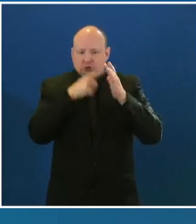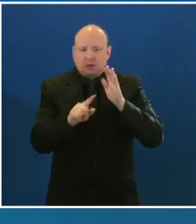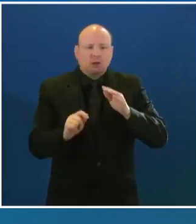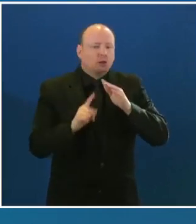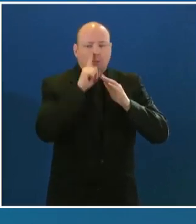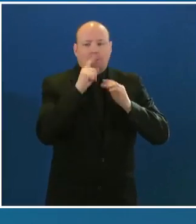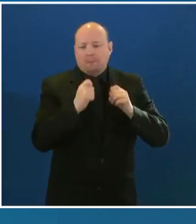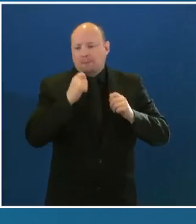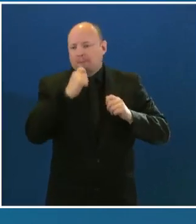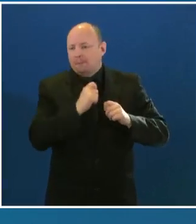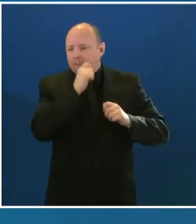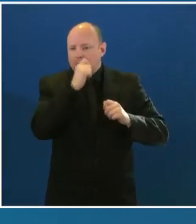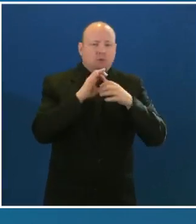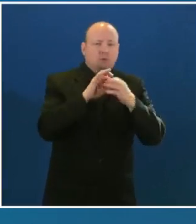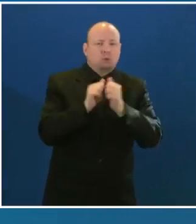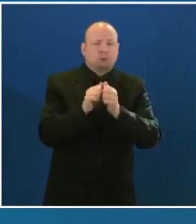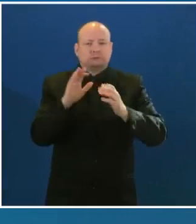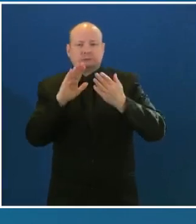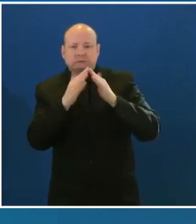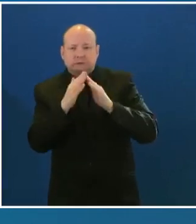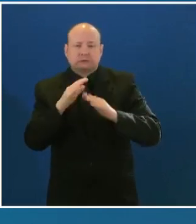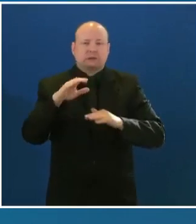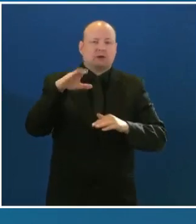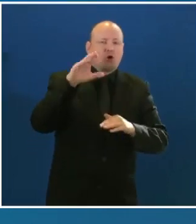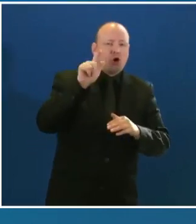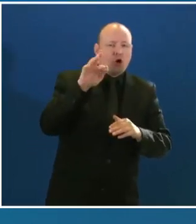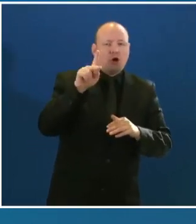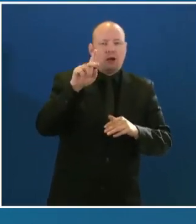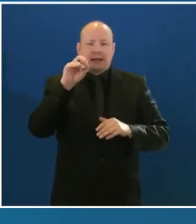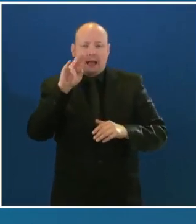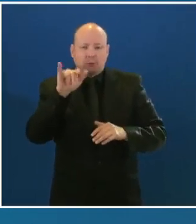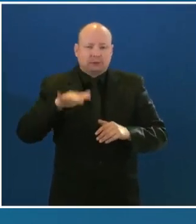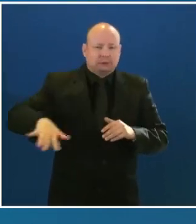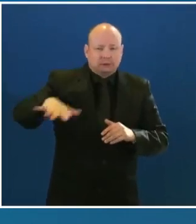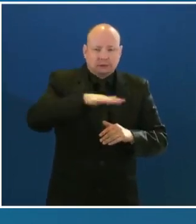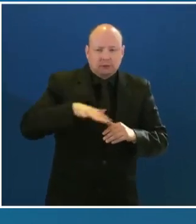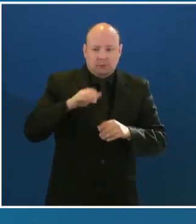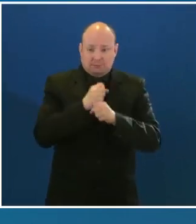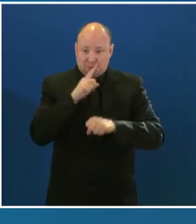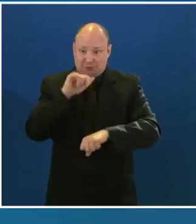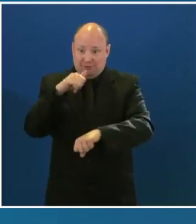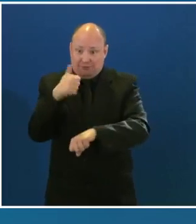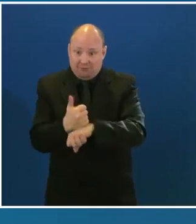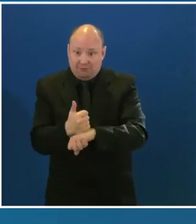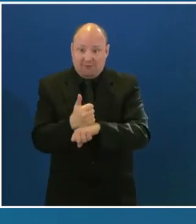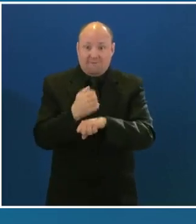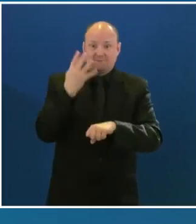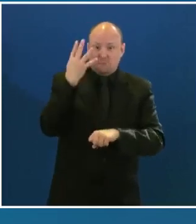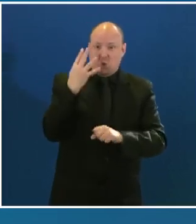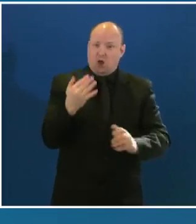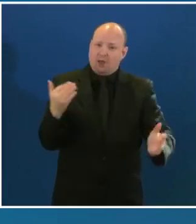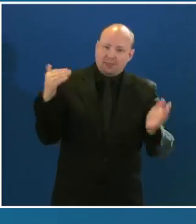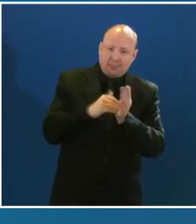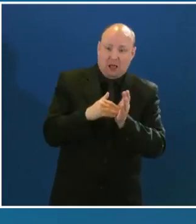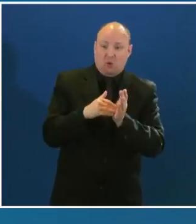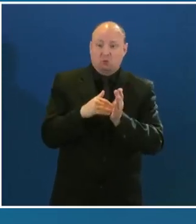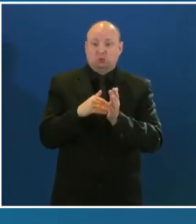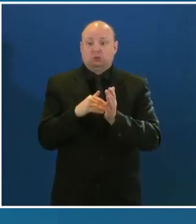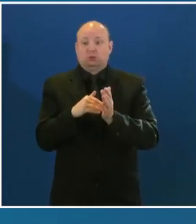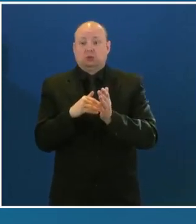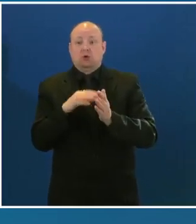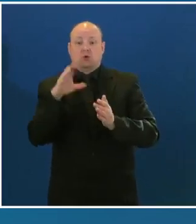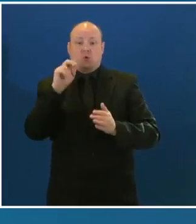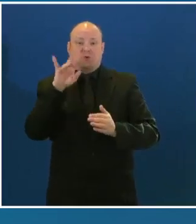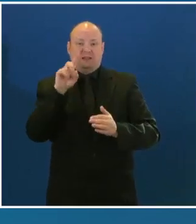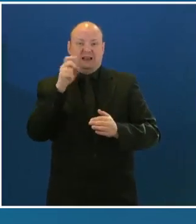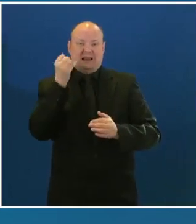partners. The site has administered more than 4,000 free COVID-19 tests in its